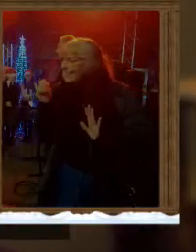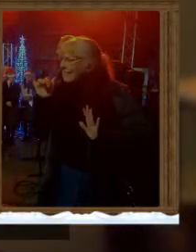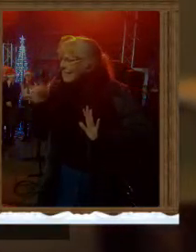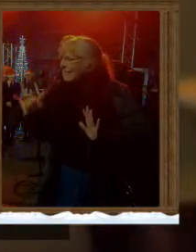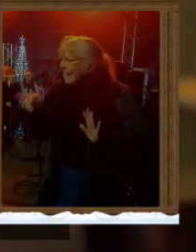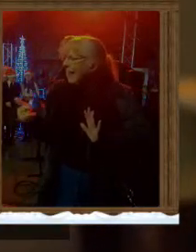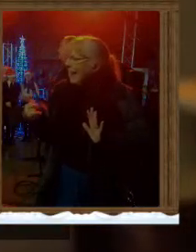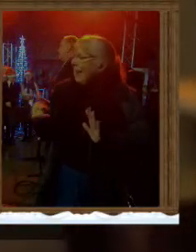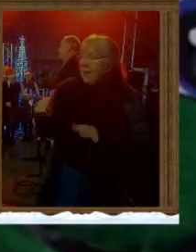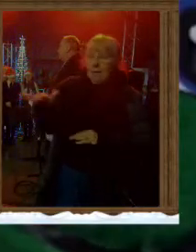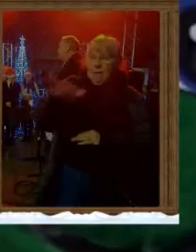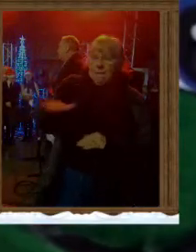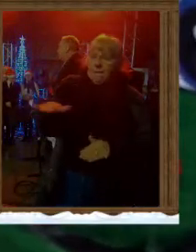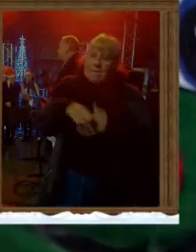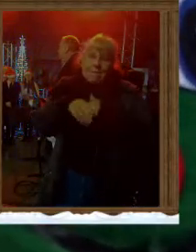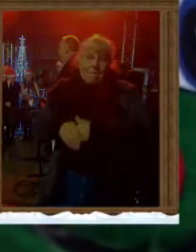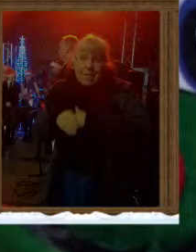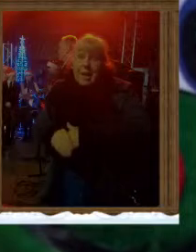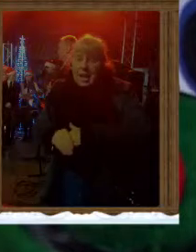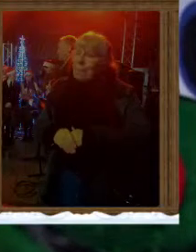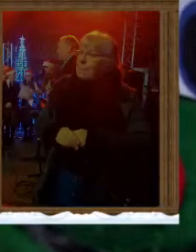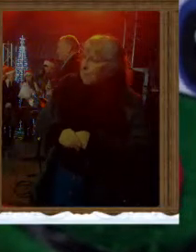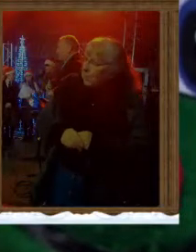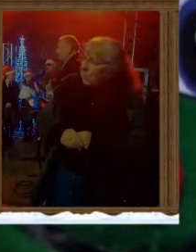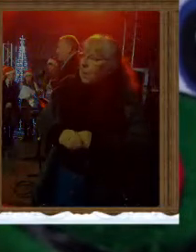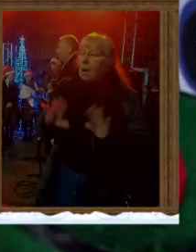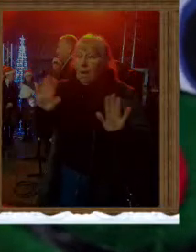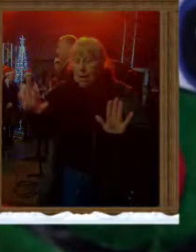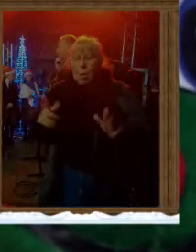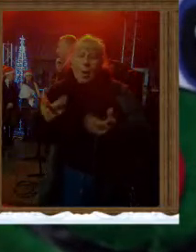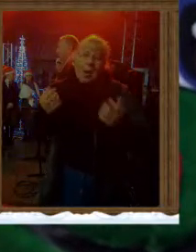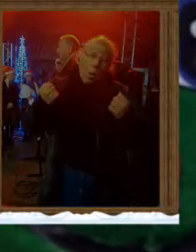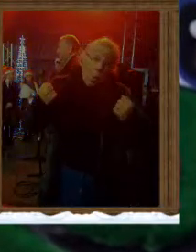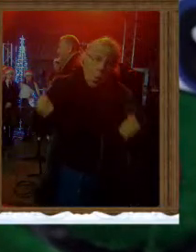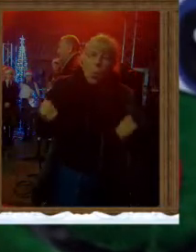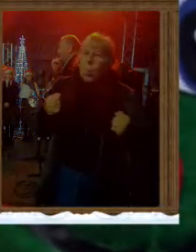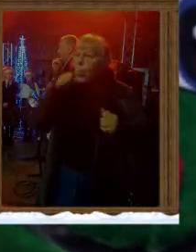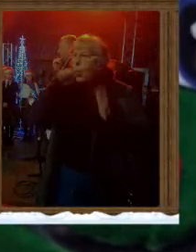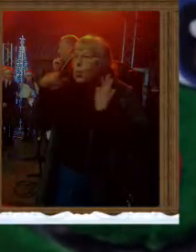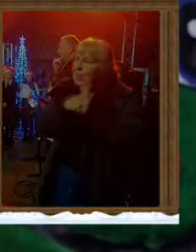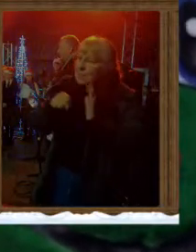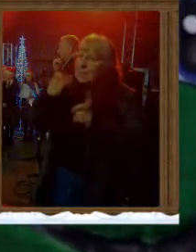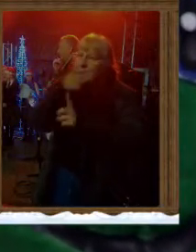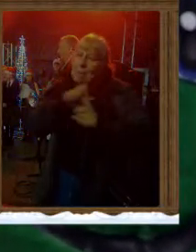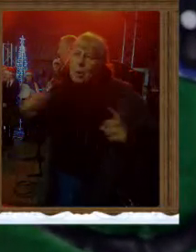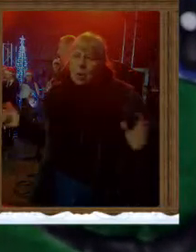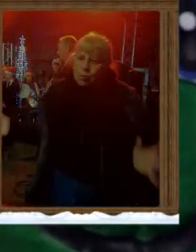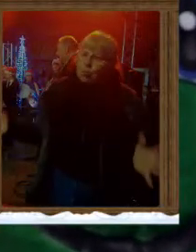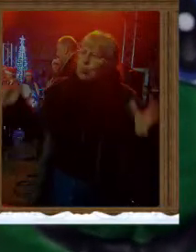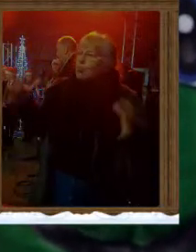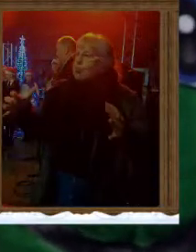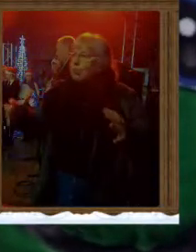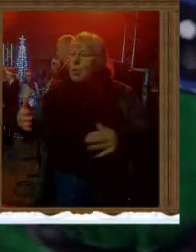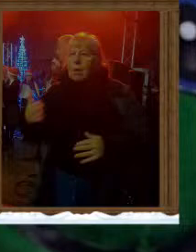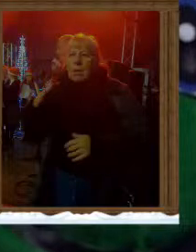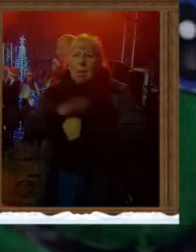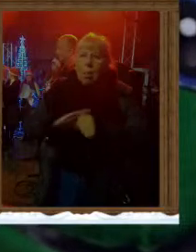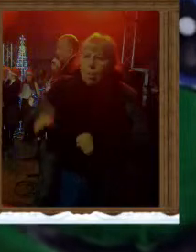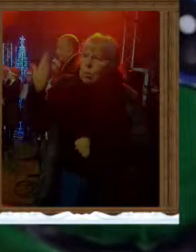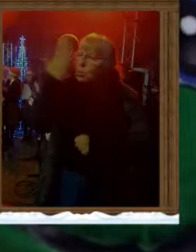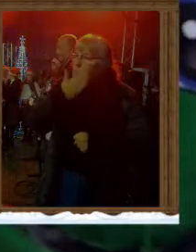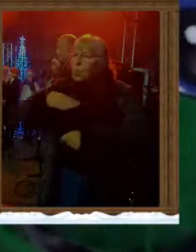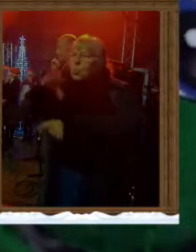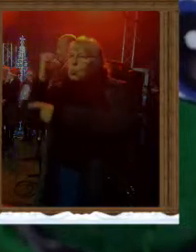friendly family place to be at Christmas. We really go out, push everything out for Christmas, because we get all the community here, with the local schools, the local churches, all the